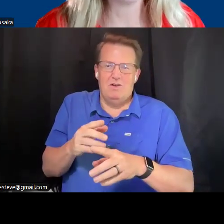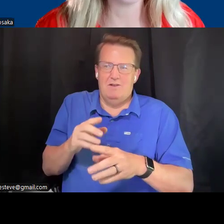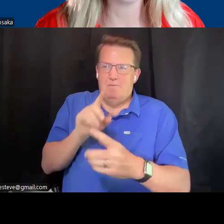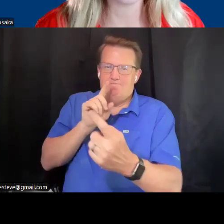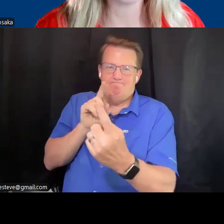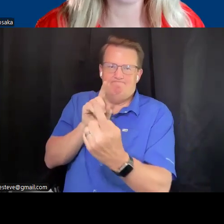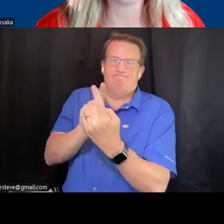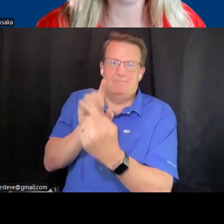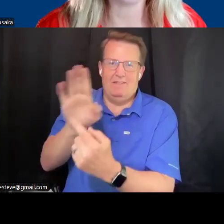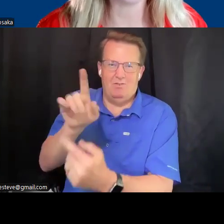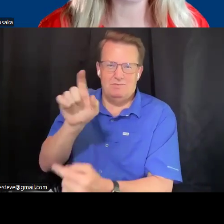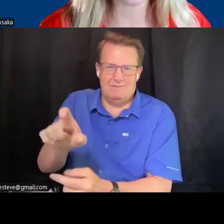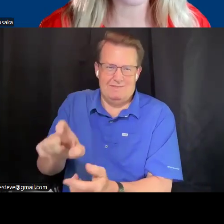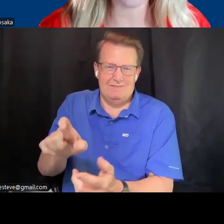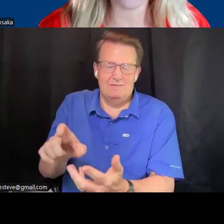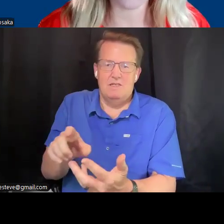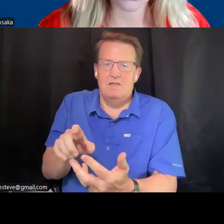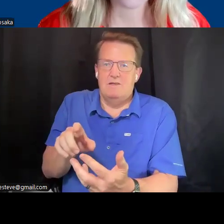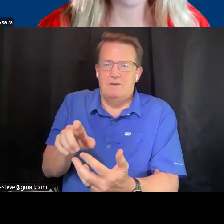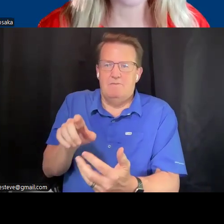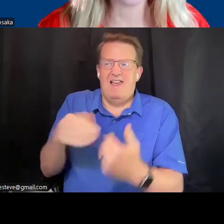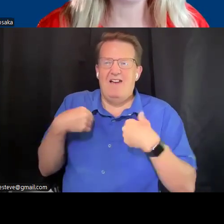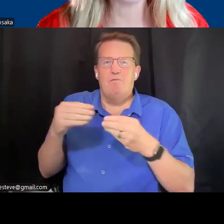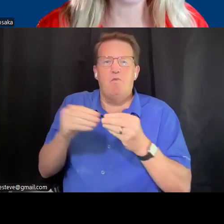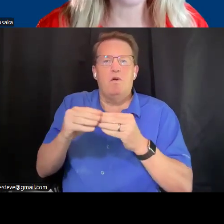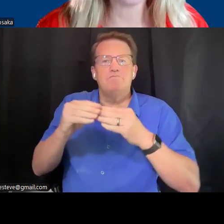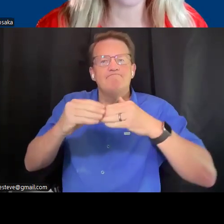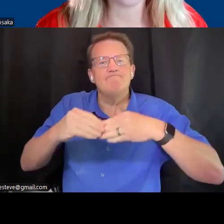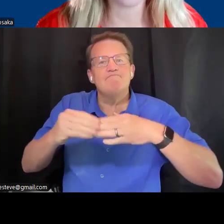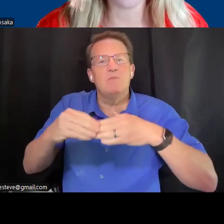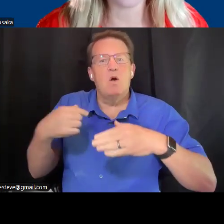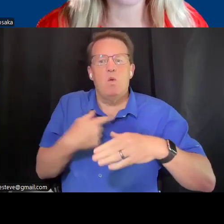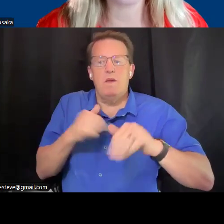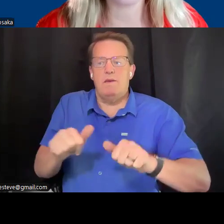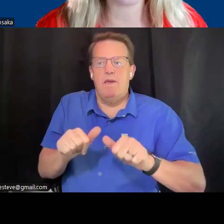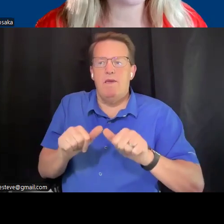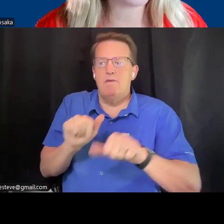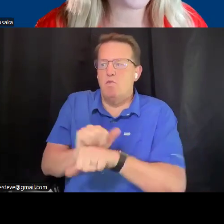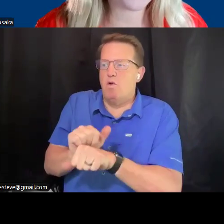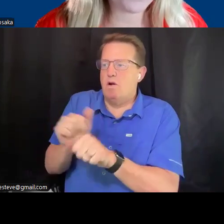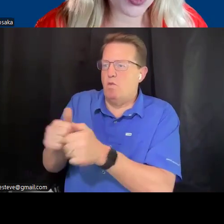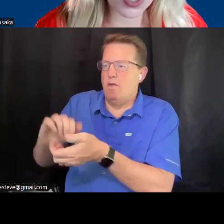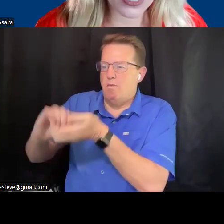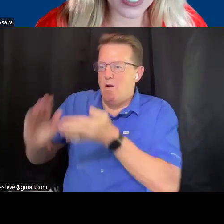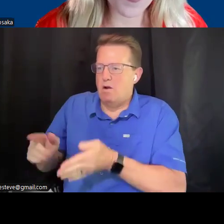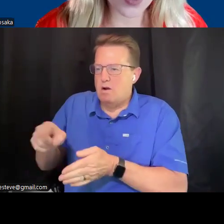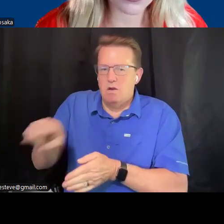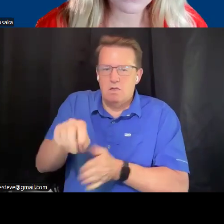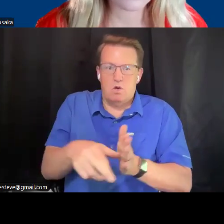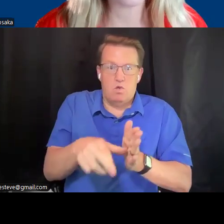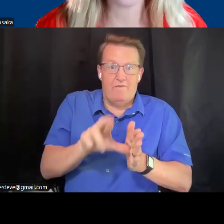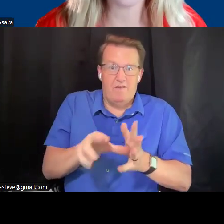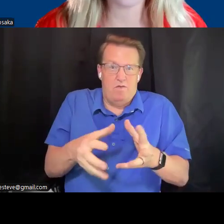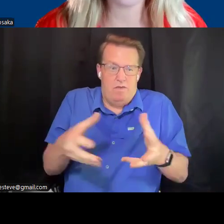having language in there that is more flexible, we're able to continue to work with our partners to continue to review this amount